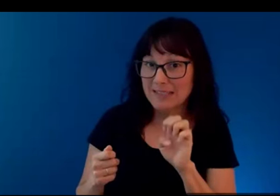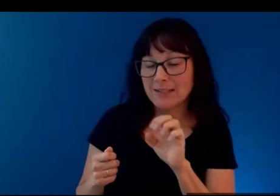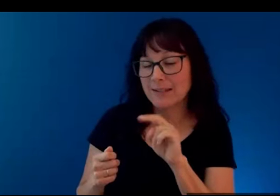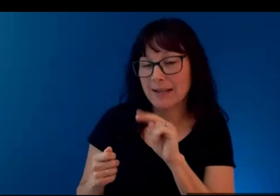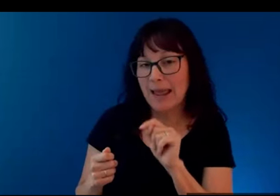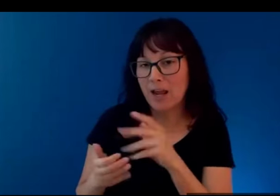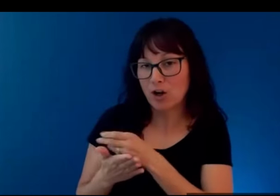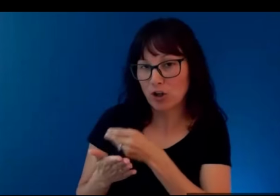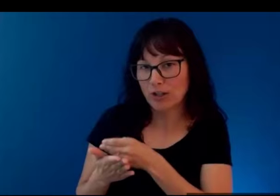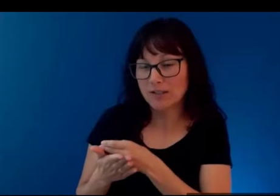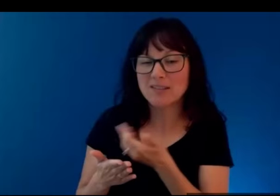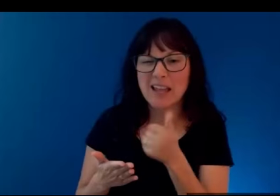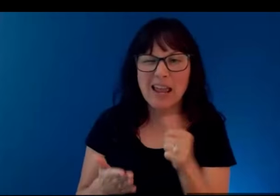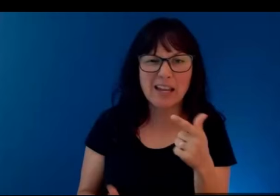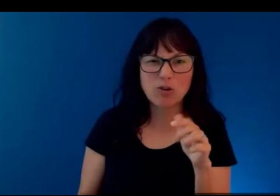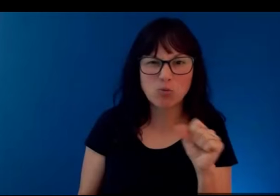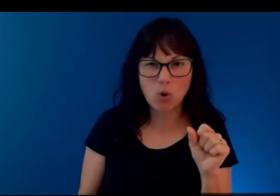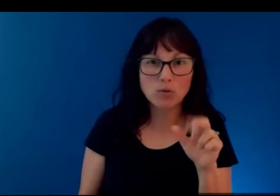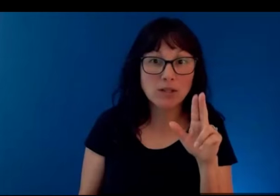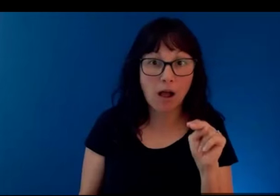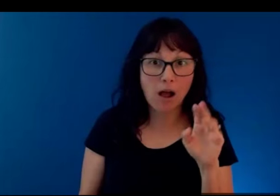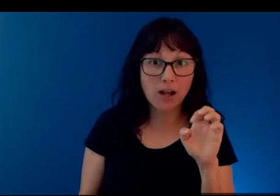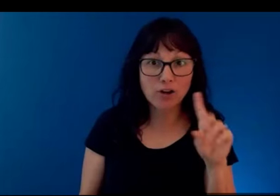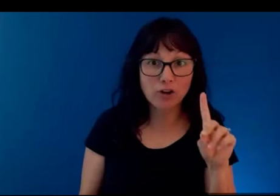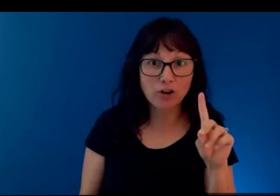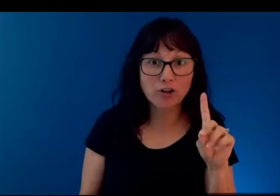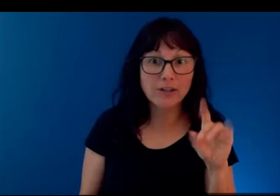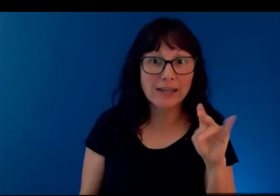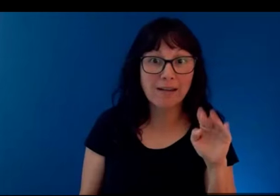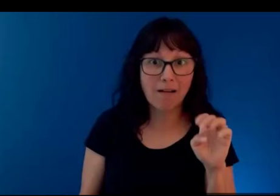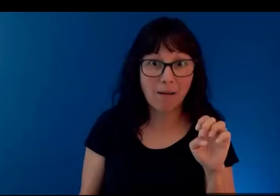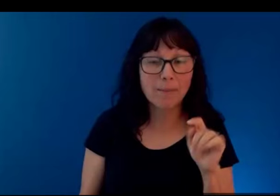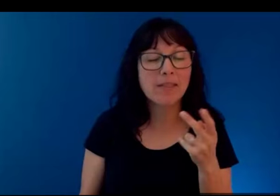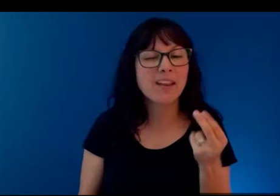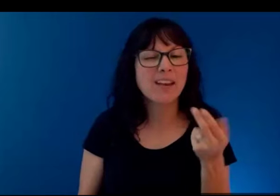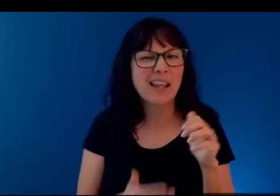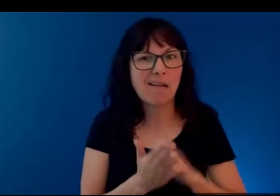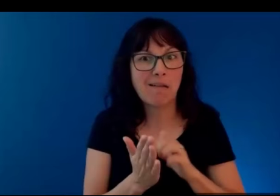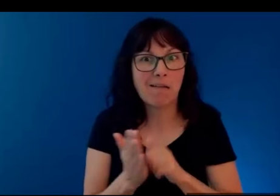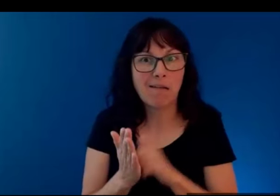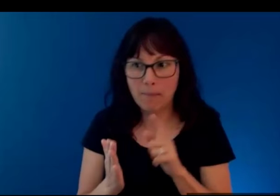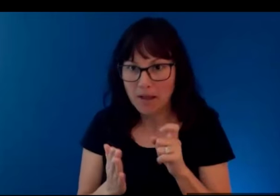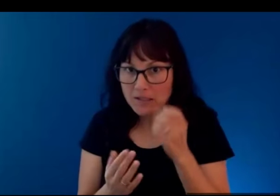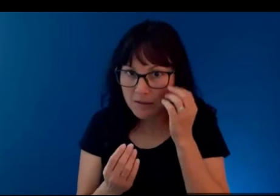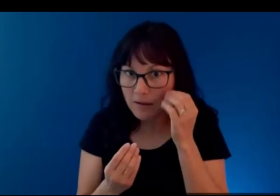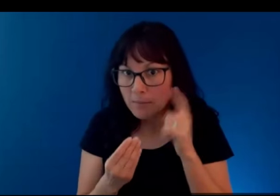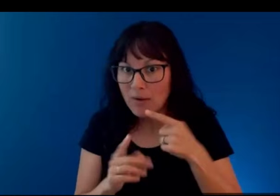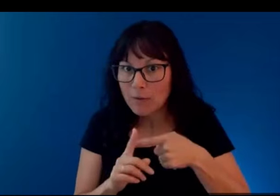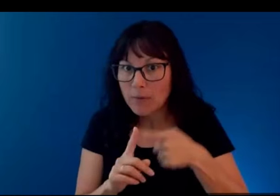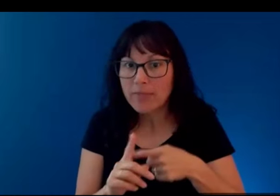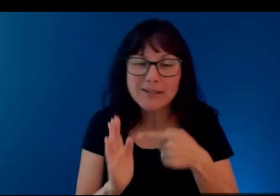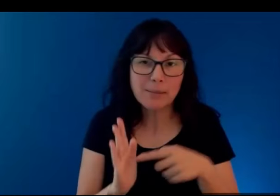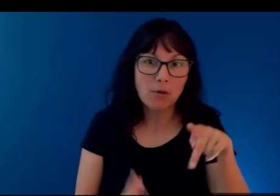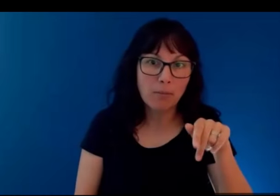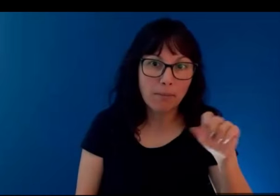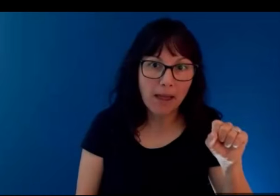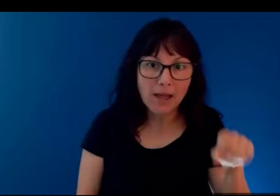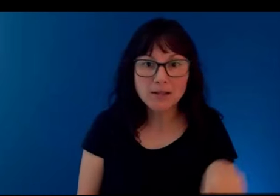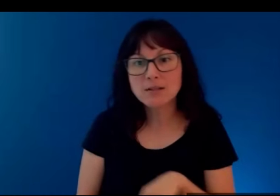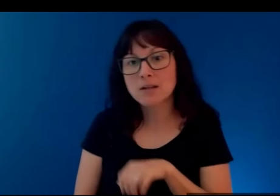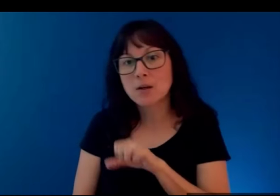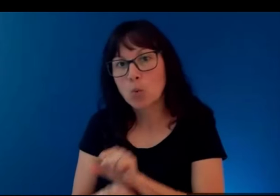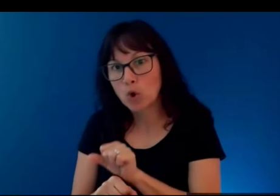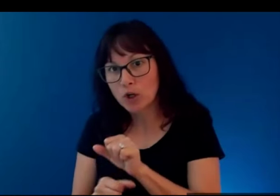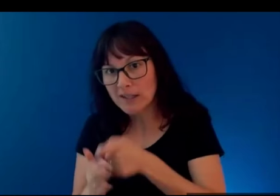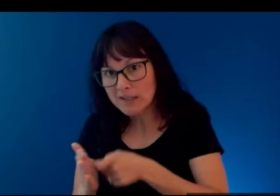any gross unearned income, and then any deductions that they have to consider each month, such as PASS, blind work expenses,